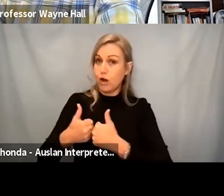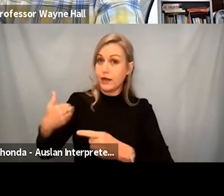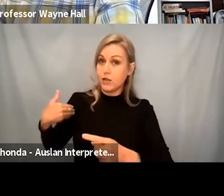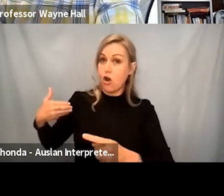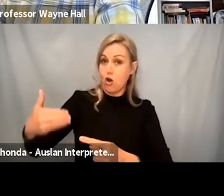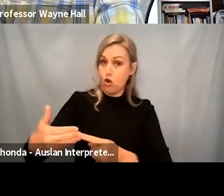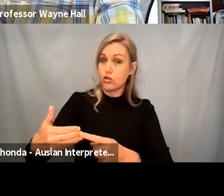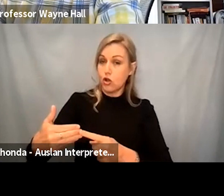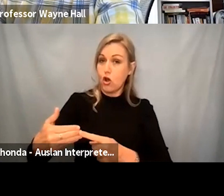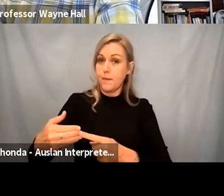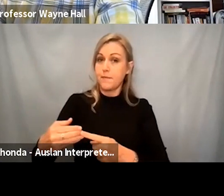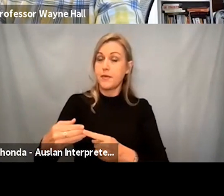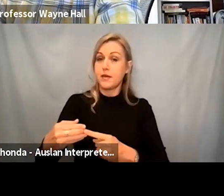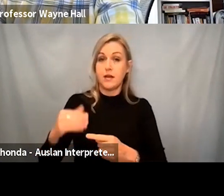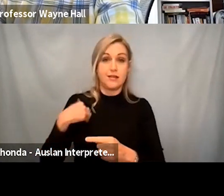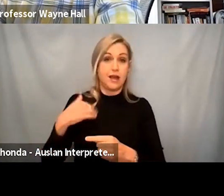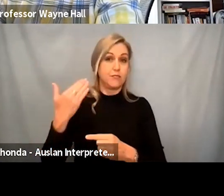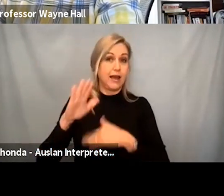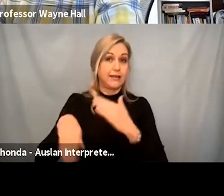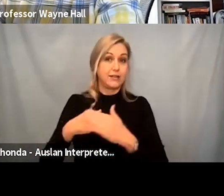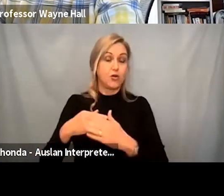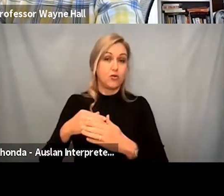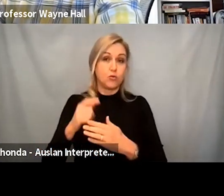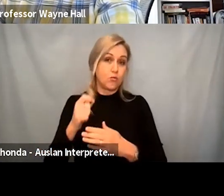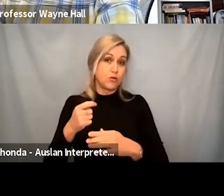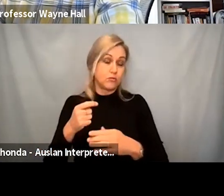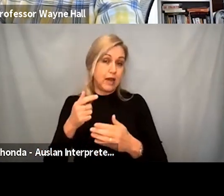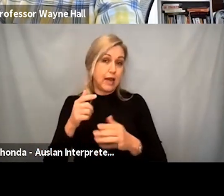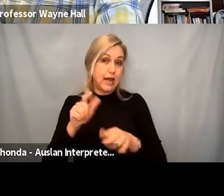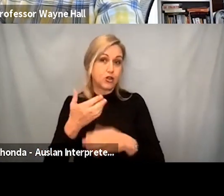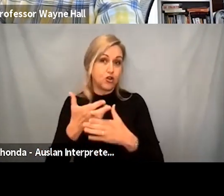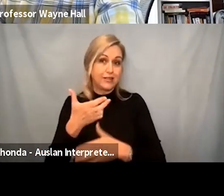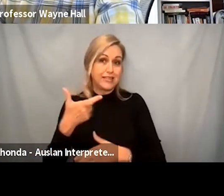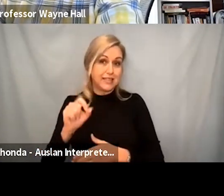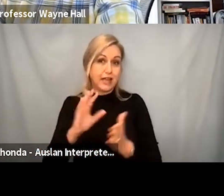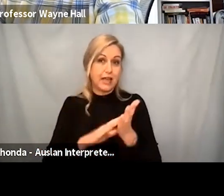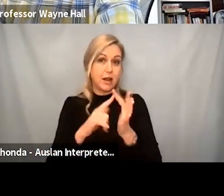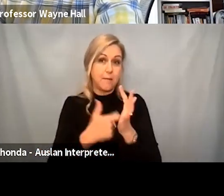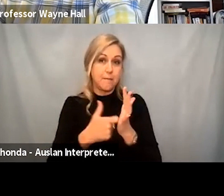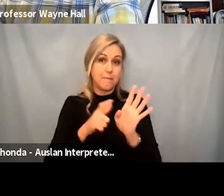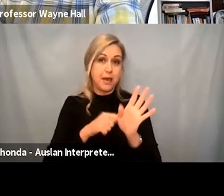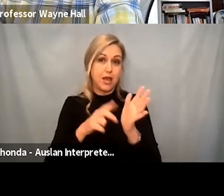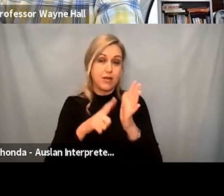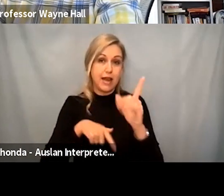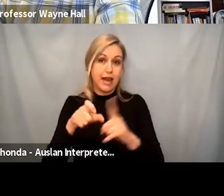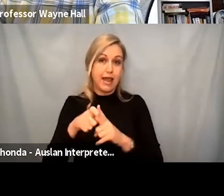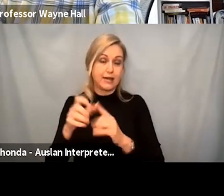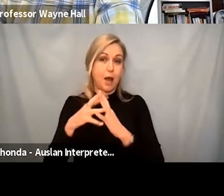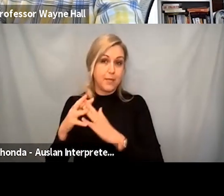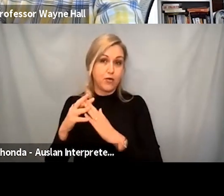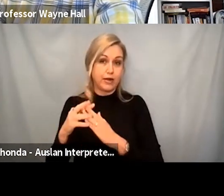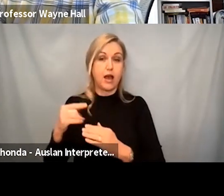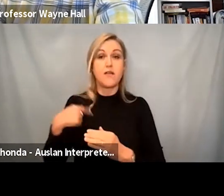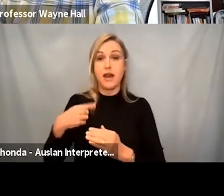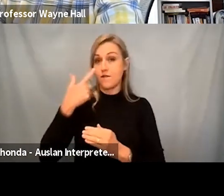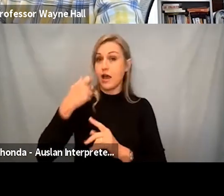were going on in Maryland until the late 1970s. And the group that were doing trials there were reporting reasonably positive results, but nowhere near